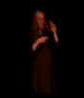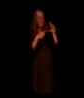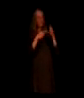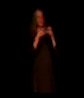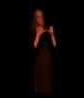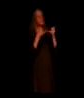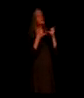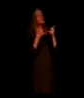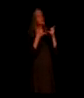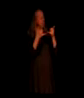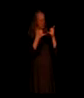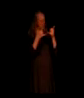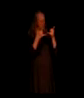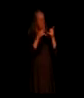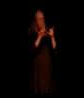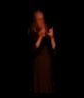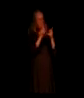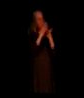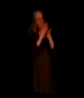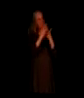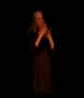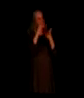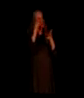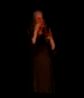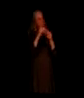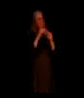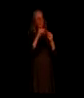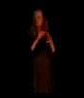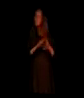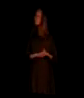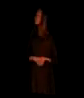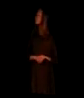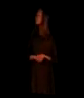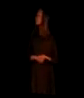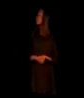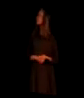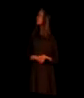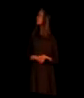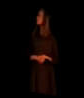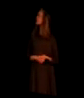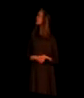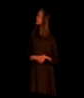1 petagram in total. And so